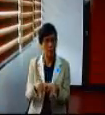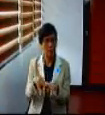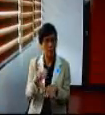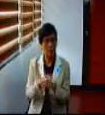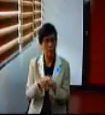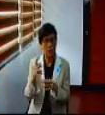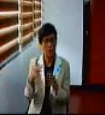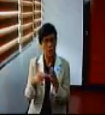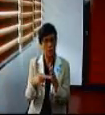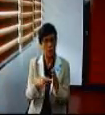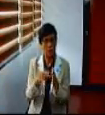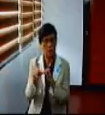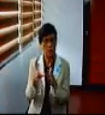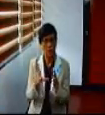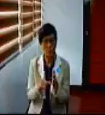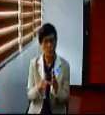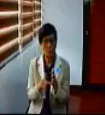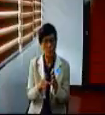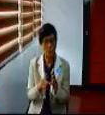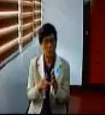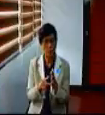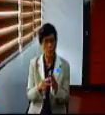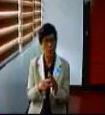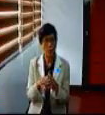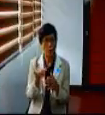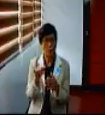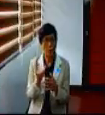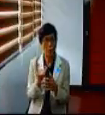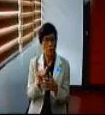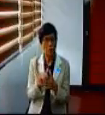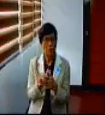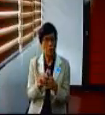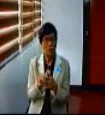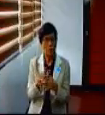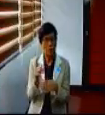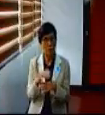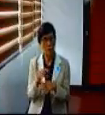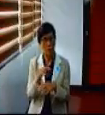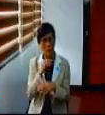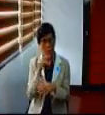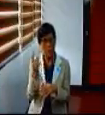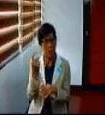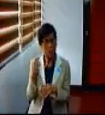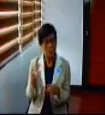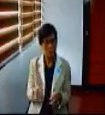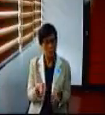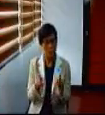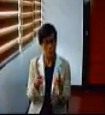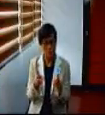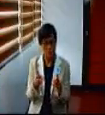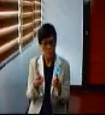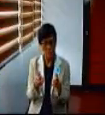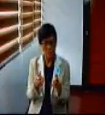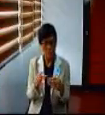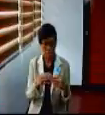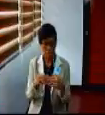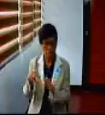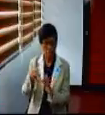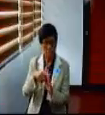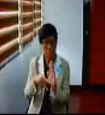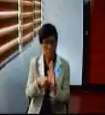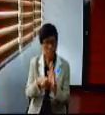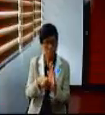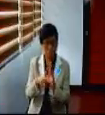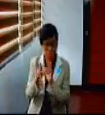law and due process. That the court will not only be aware of the guiding principles and the respect for